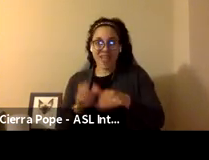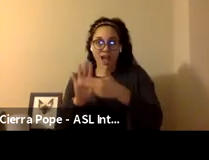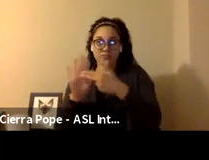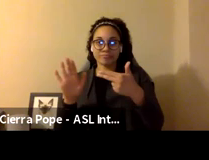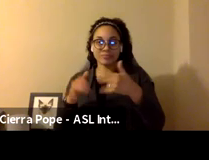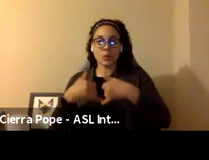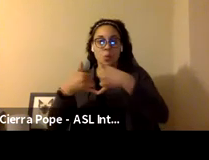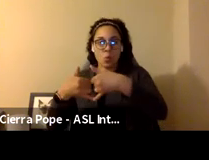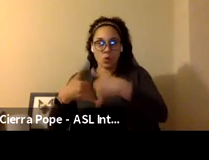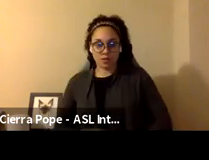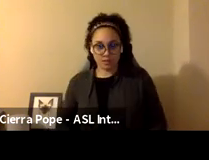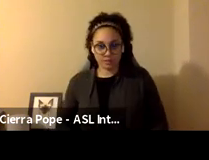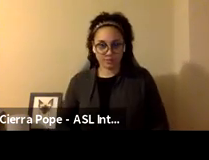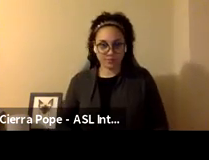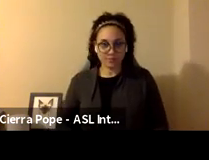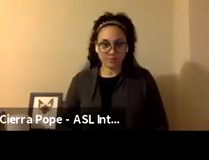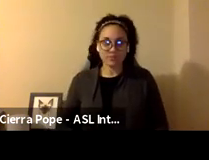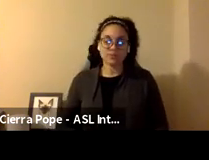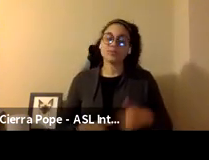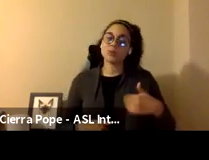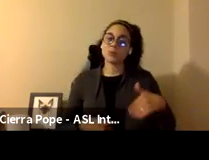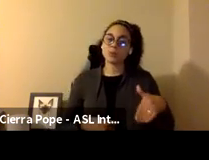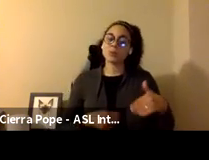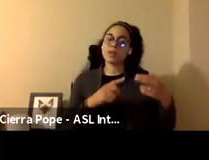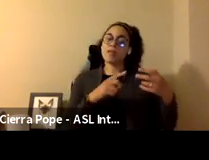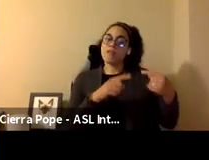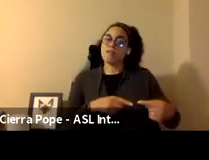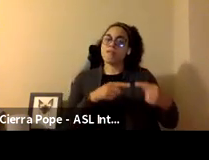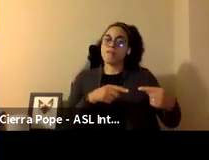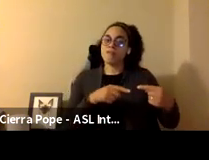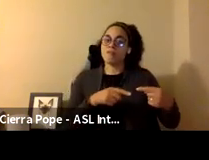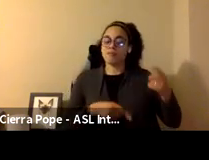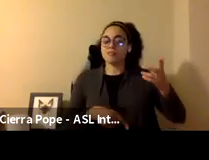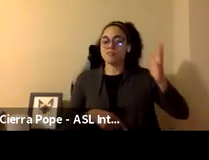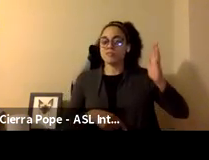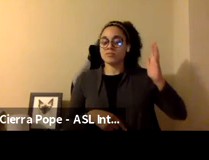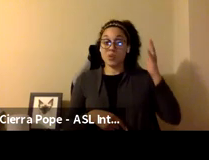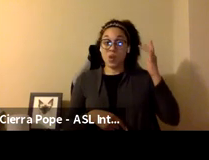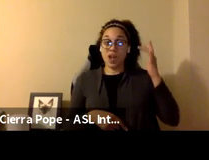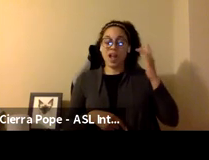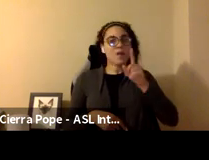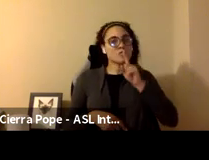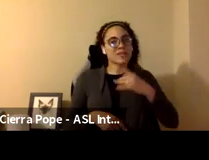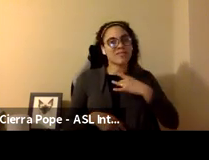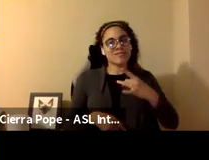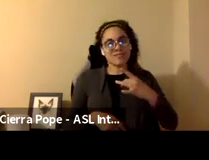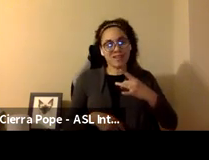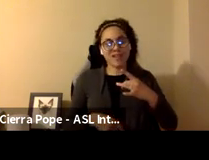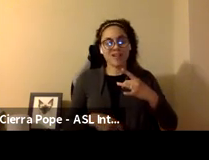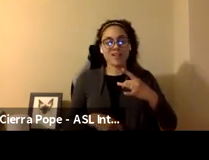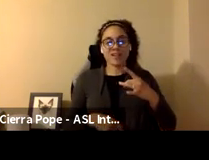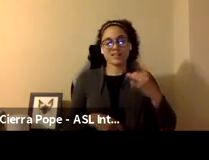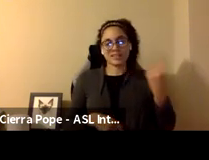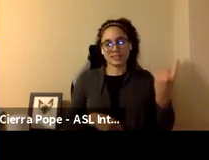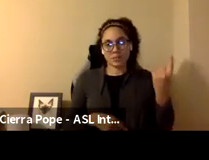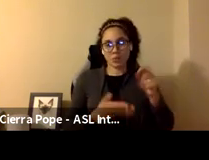This is paramount. I had a really hard time when I started this work because I was a big fan of Alfie Kahn, who I still love. He wrote